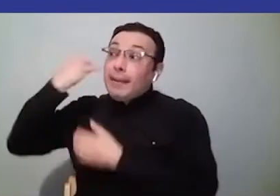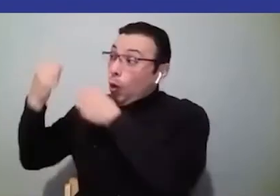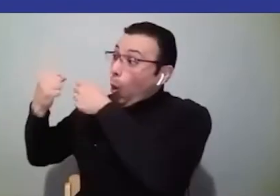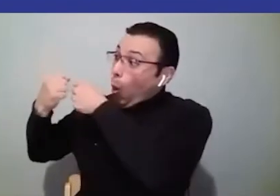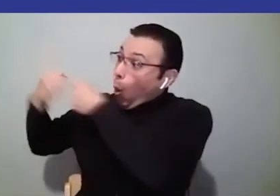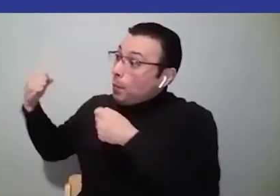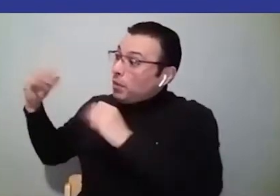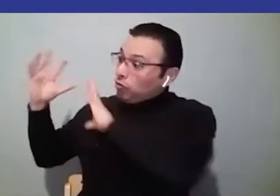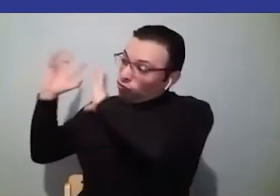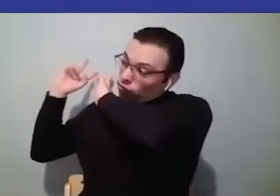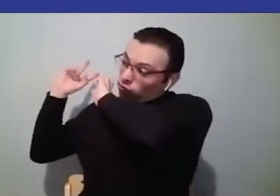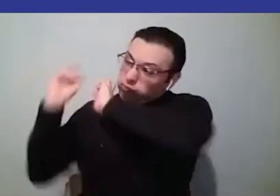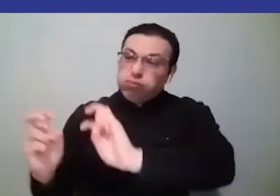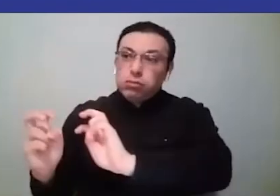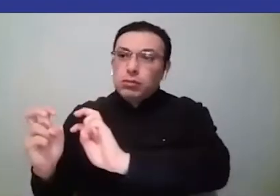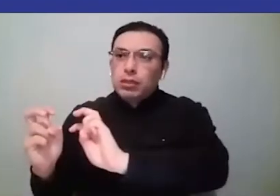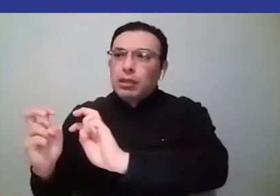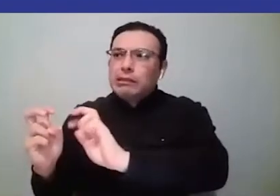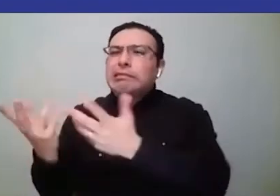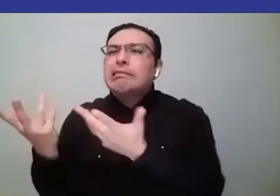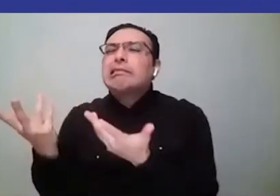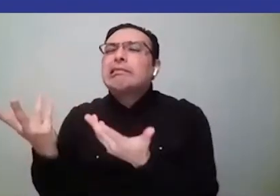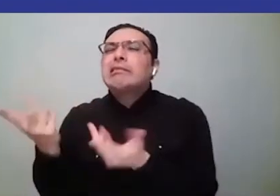have to be in an archive.